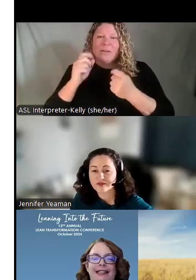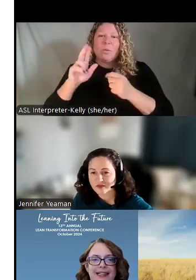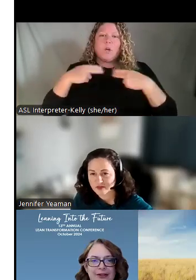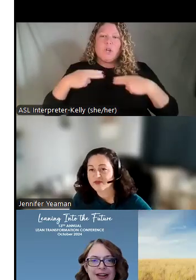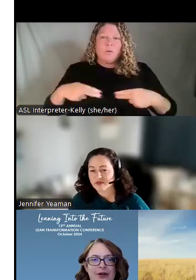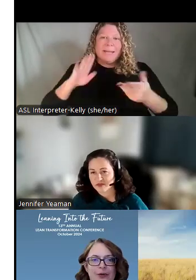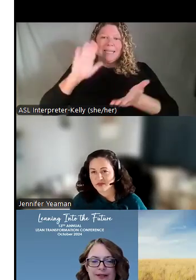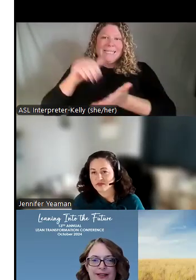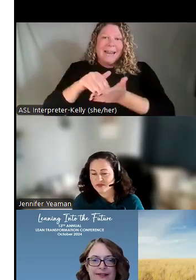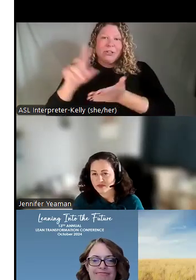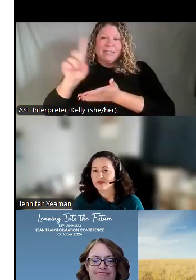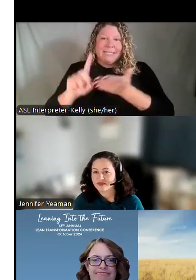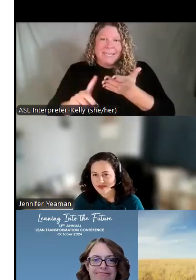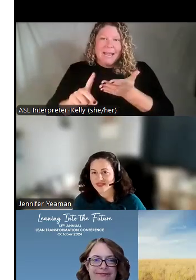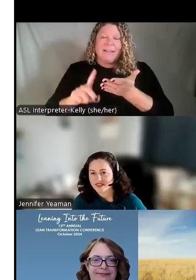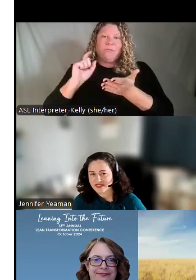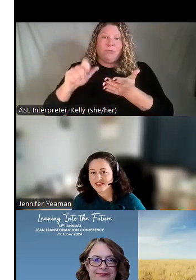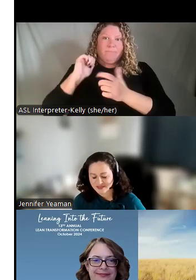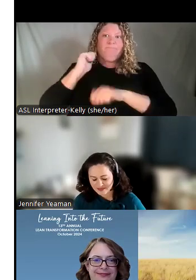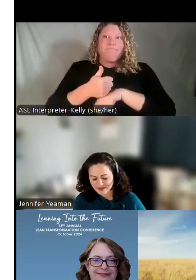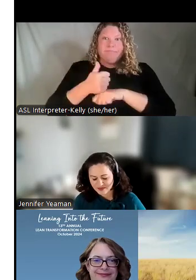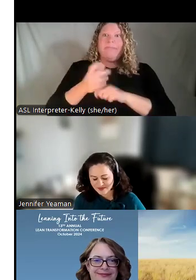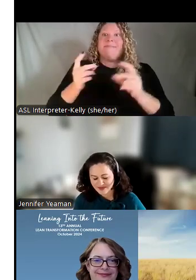design. Iterate quickly.